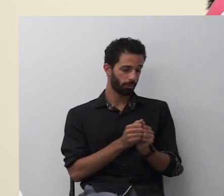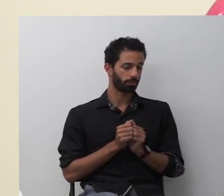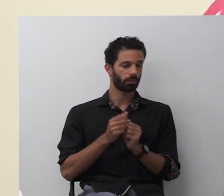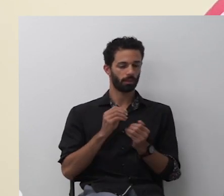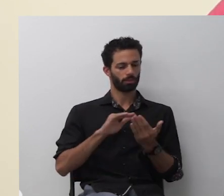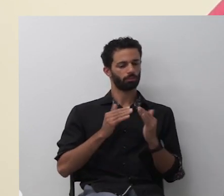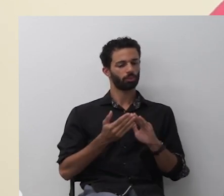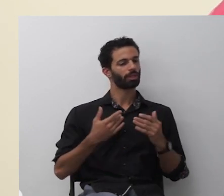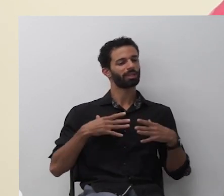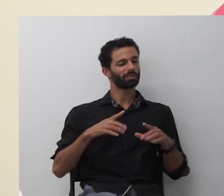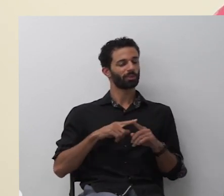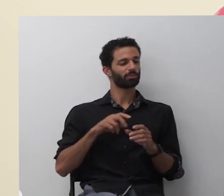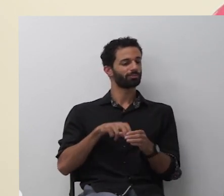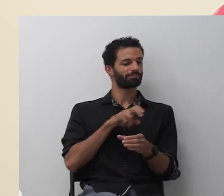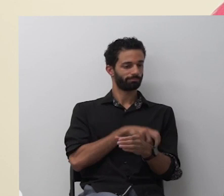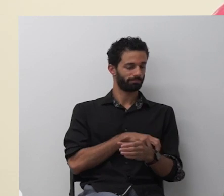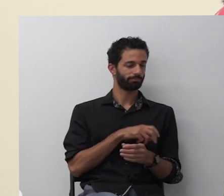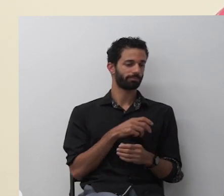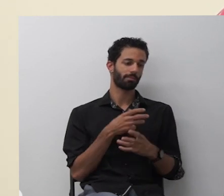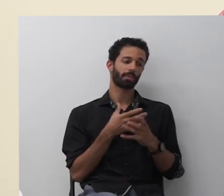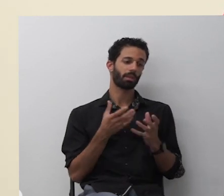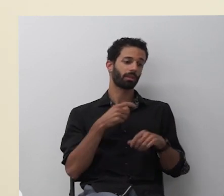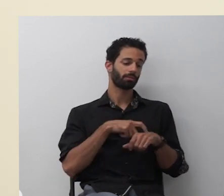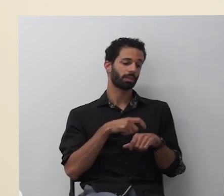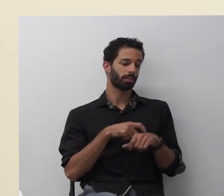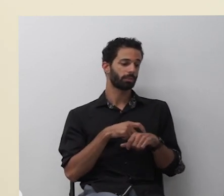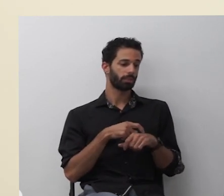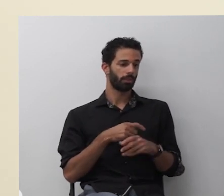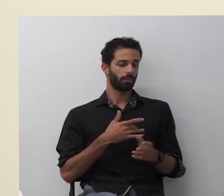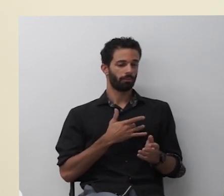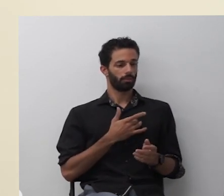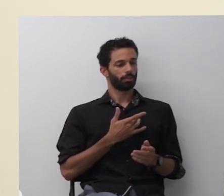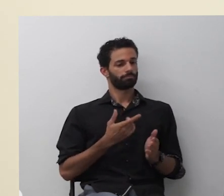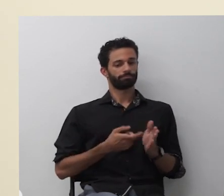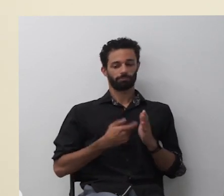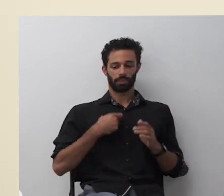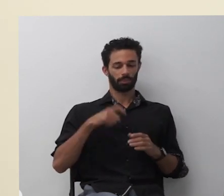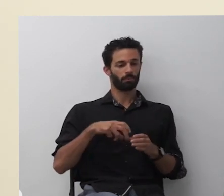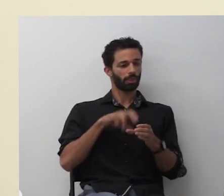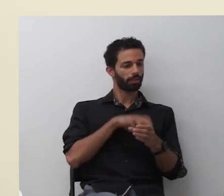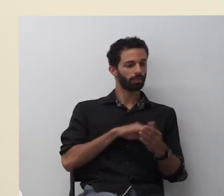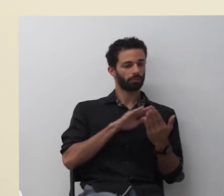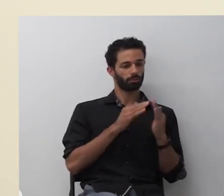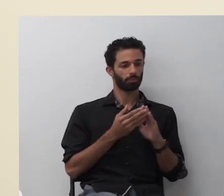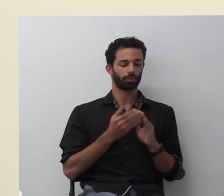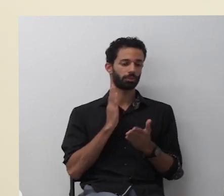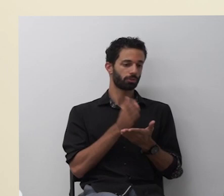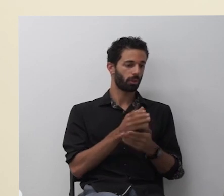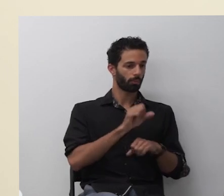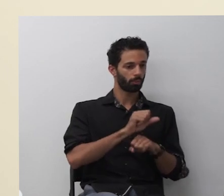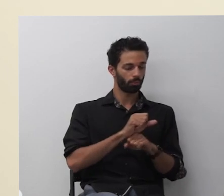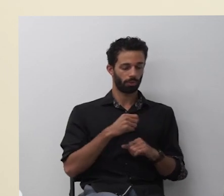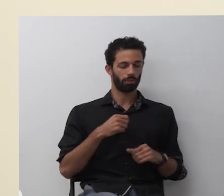did not want to leave. And a lot of times that's what you're asked to do. You have to like leave, right? You have to leave the community, you have to leave the work so you can get